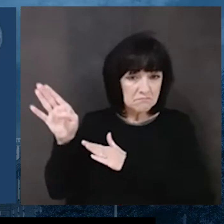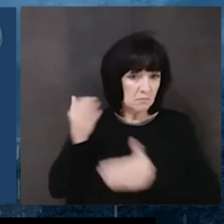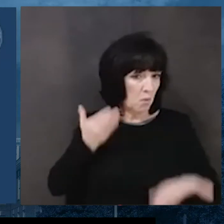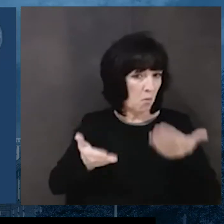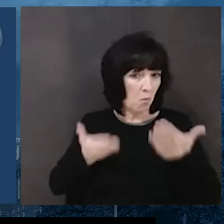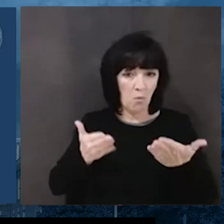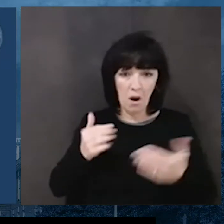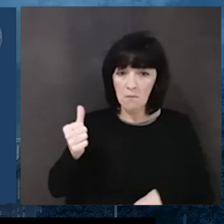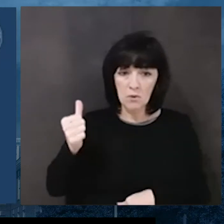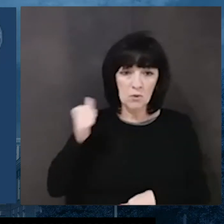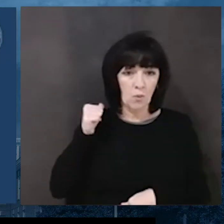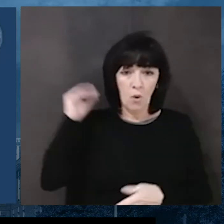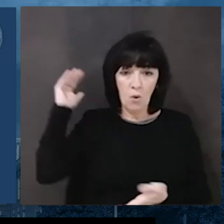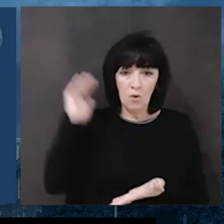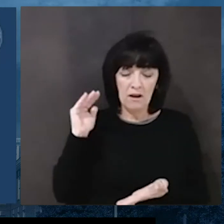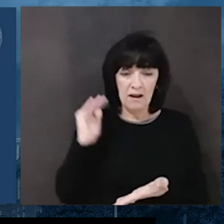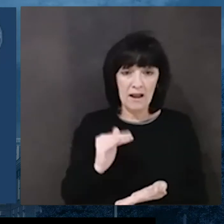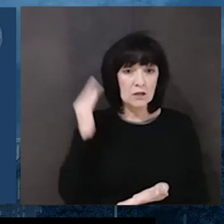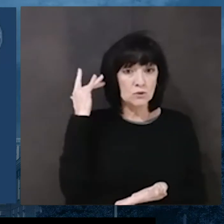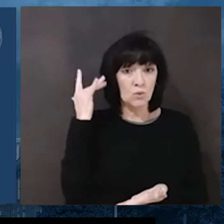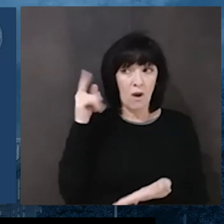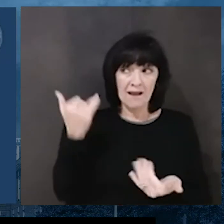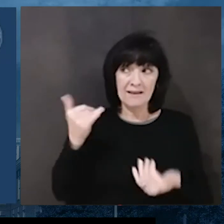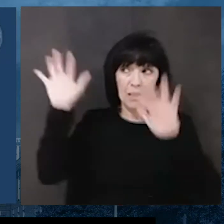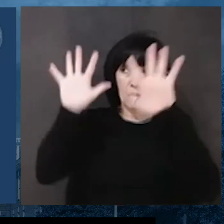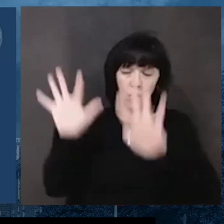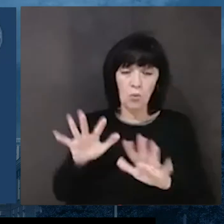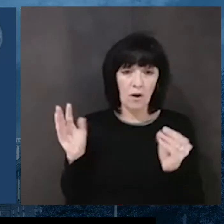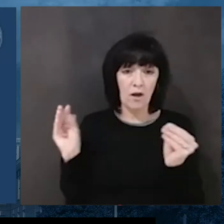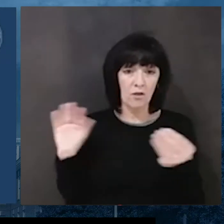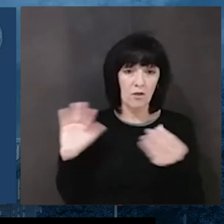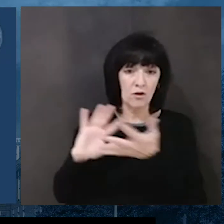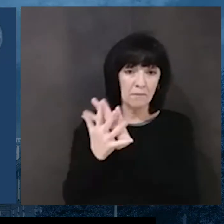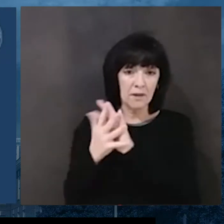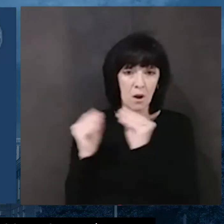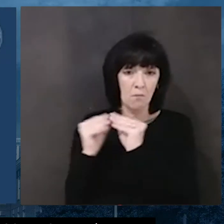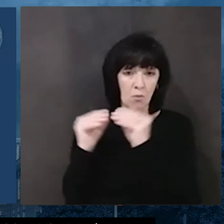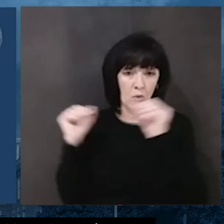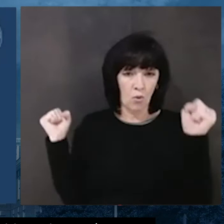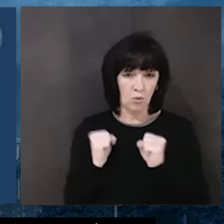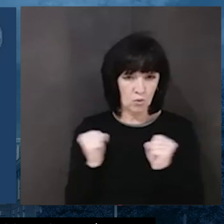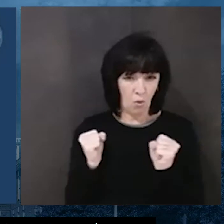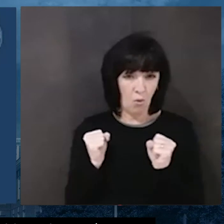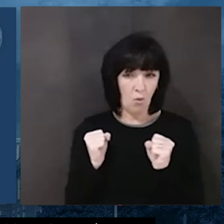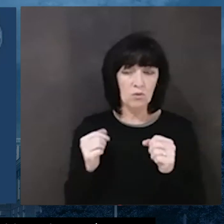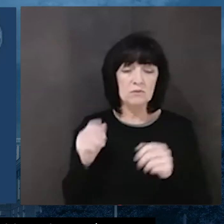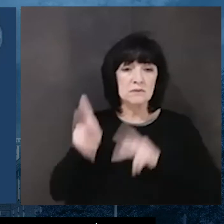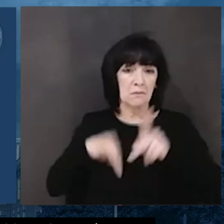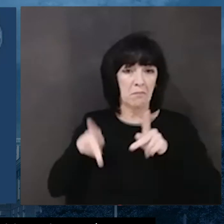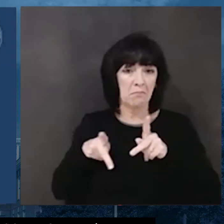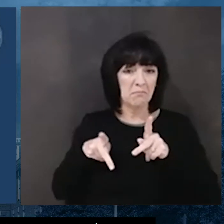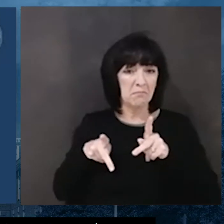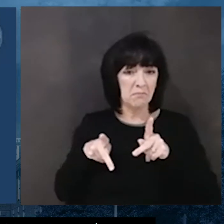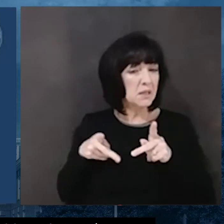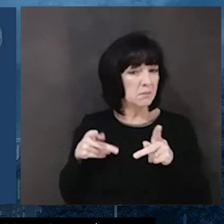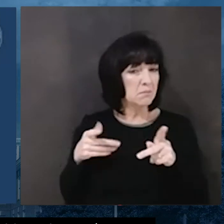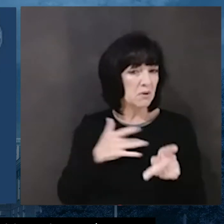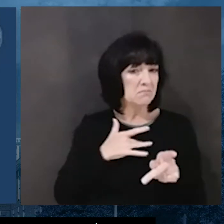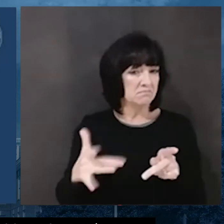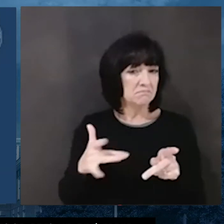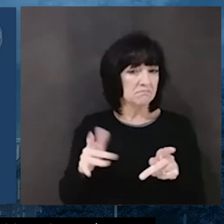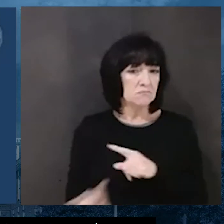Christmas as the weather gets colder and more people are expected to travel. So how is Delaware preparing for